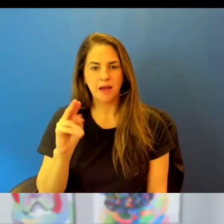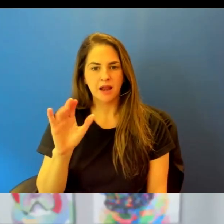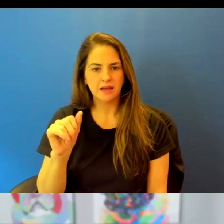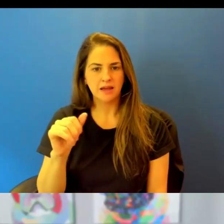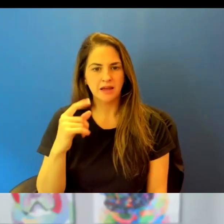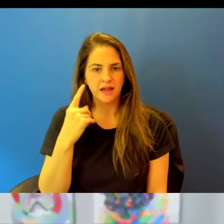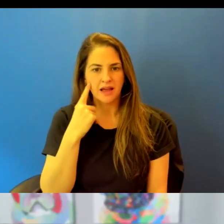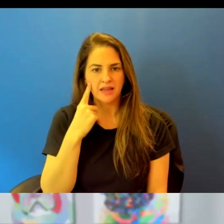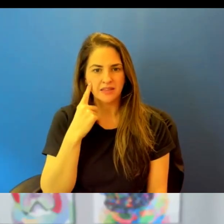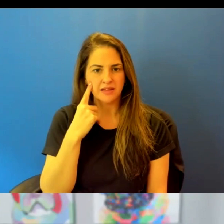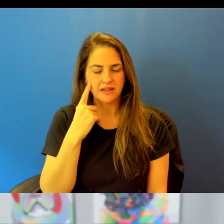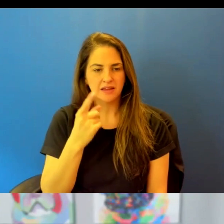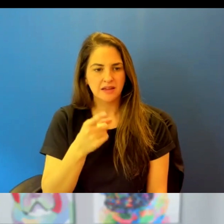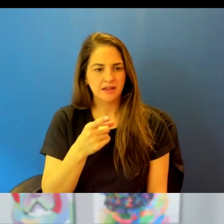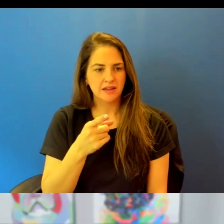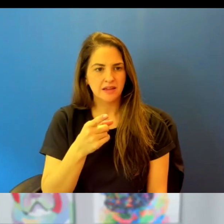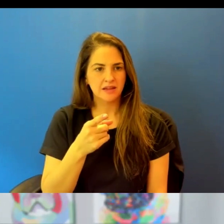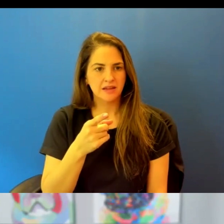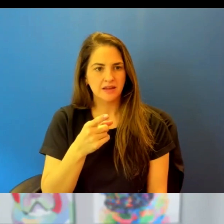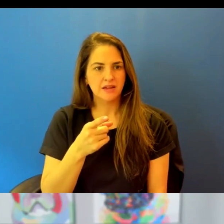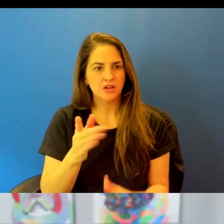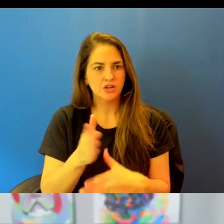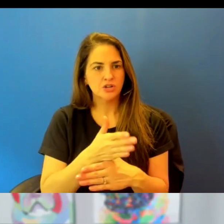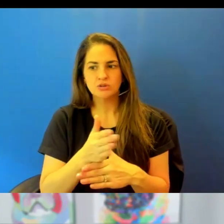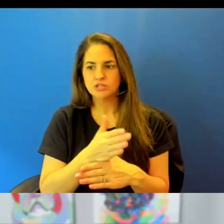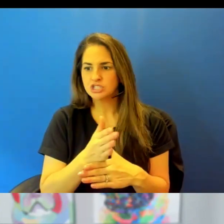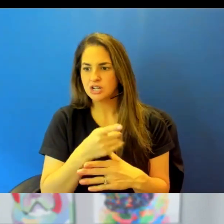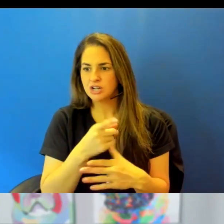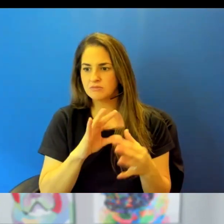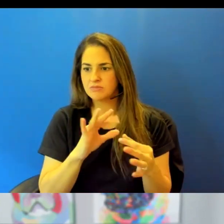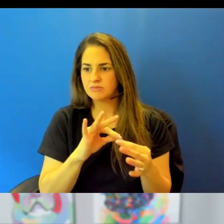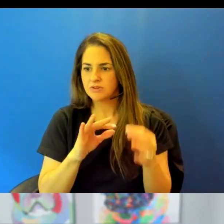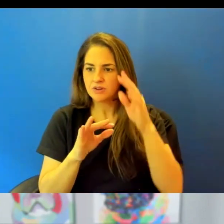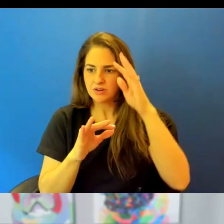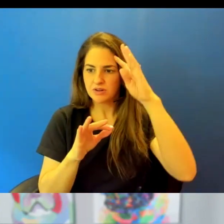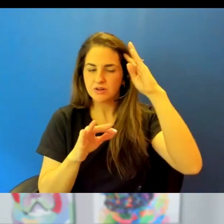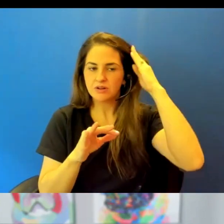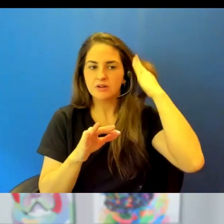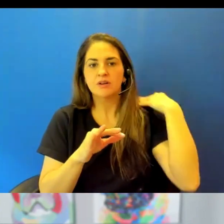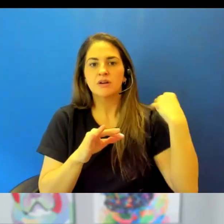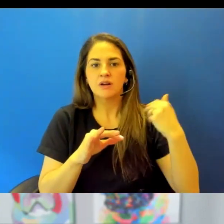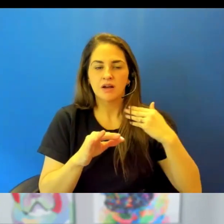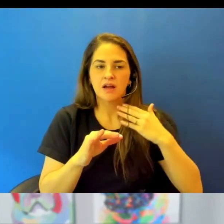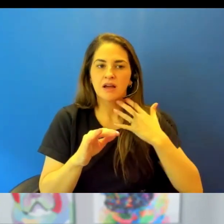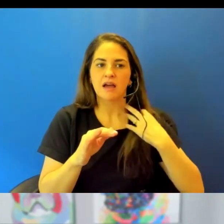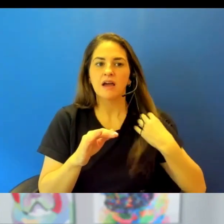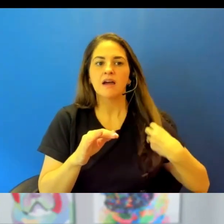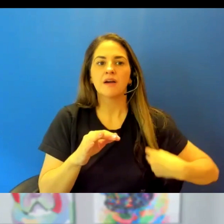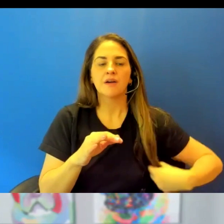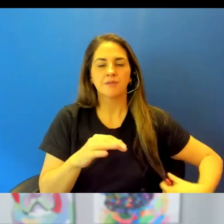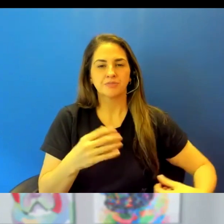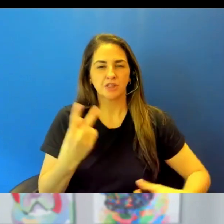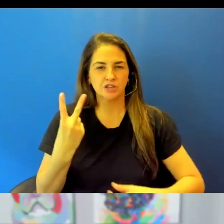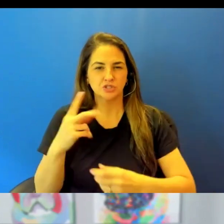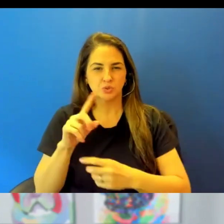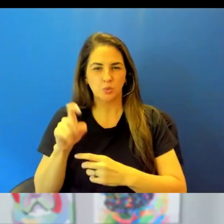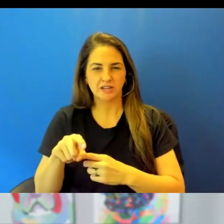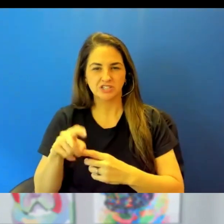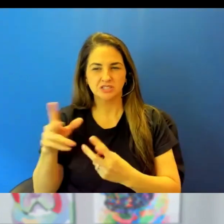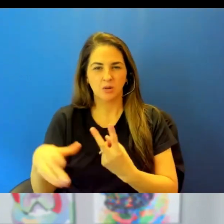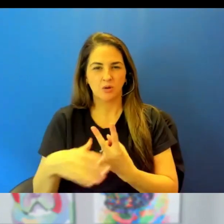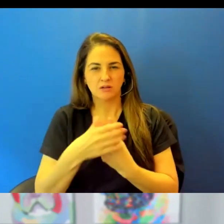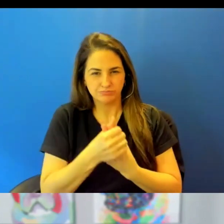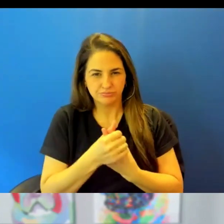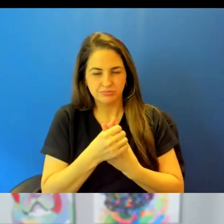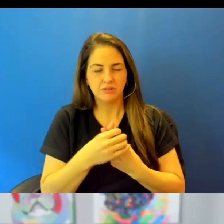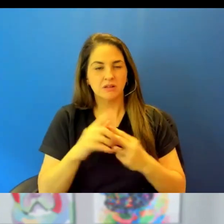time that you were sharing your experiences and work. And I think I'm going to couple two of the questions together. One was at the